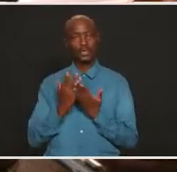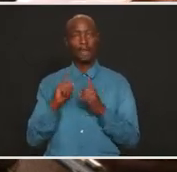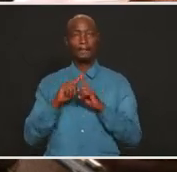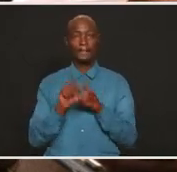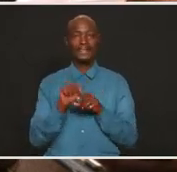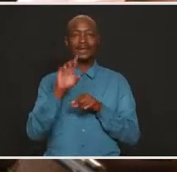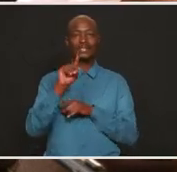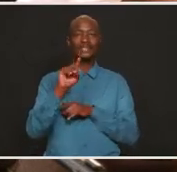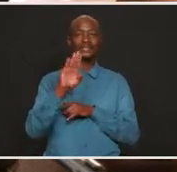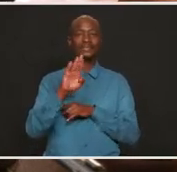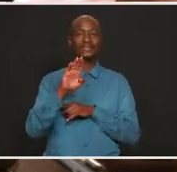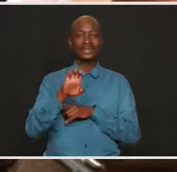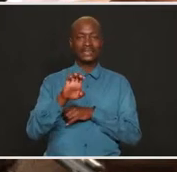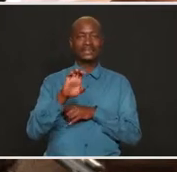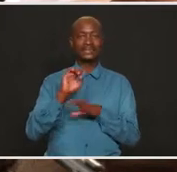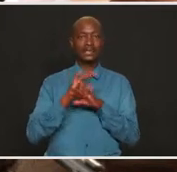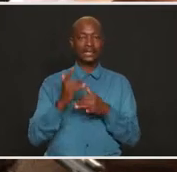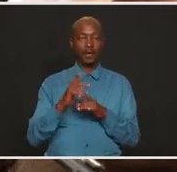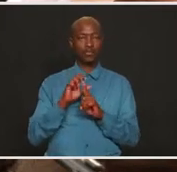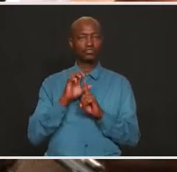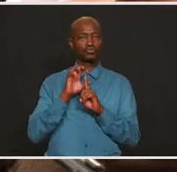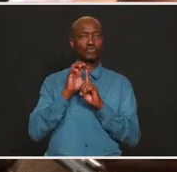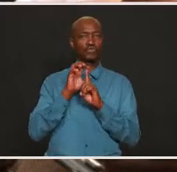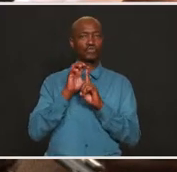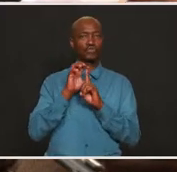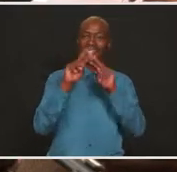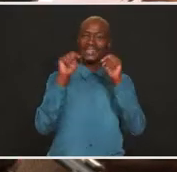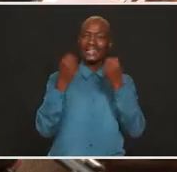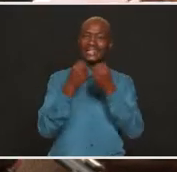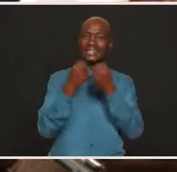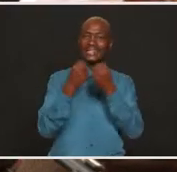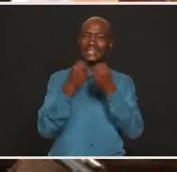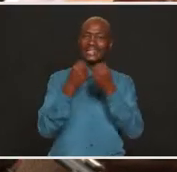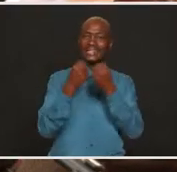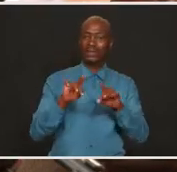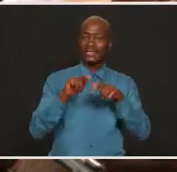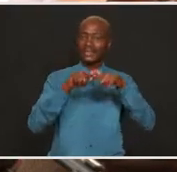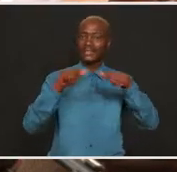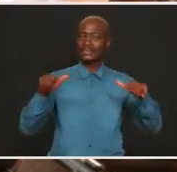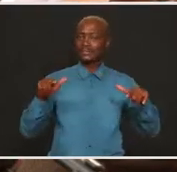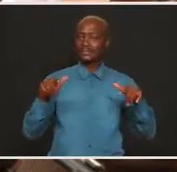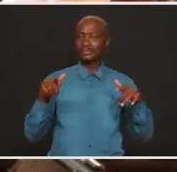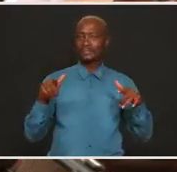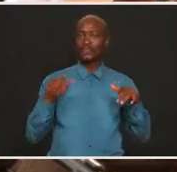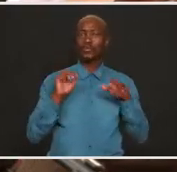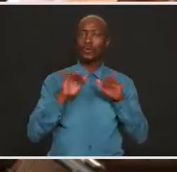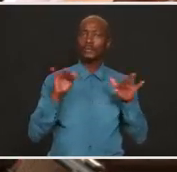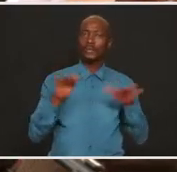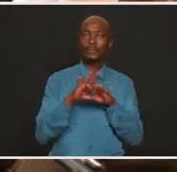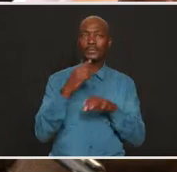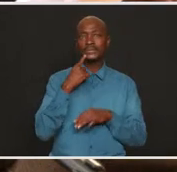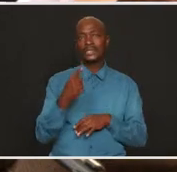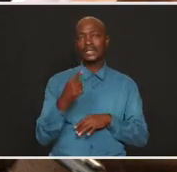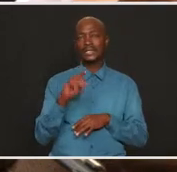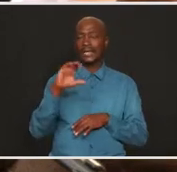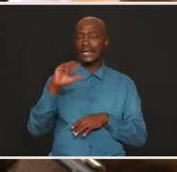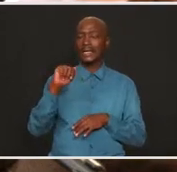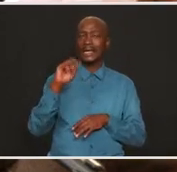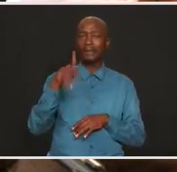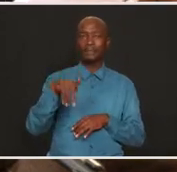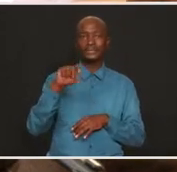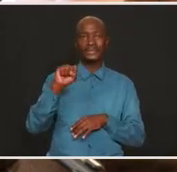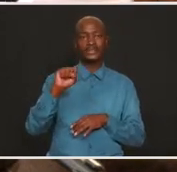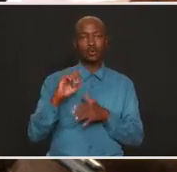dbe wants to force the national curriculum statement what people normally call caps on